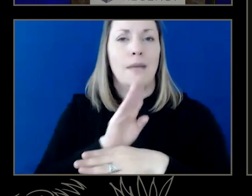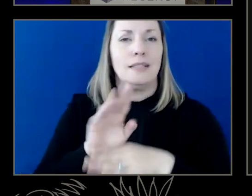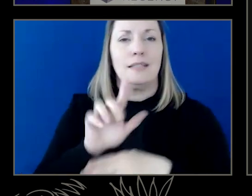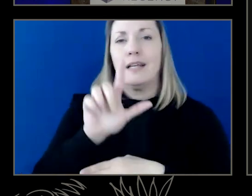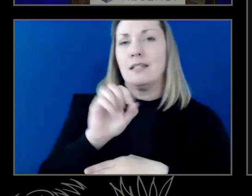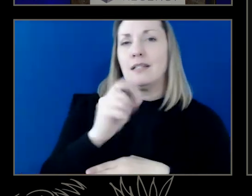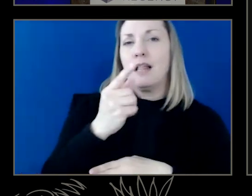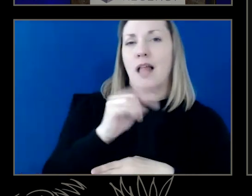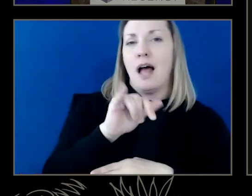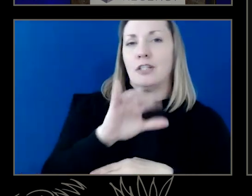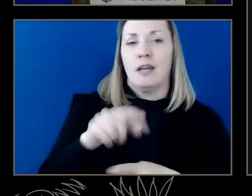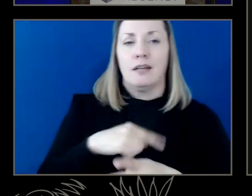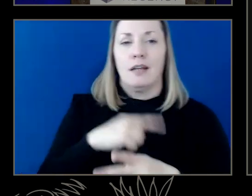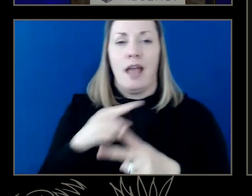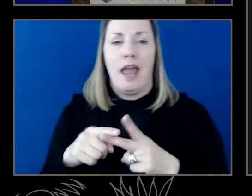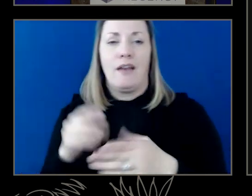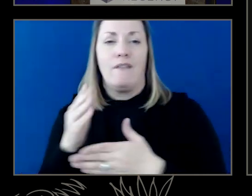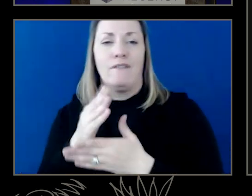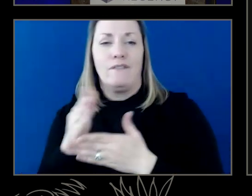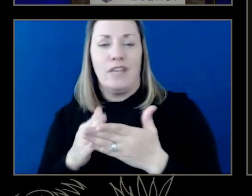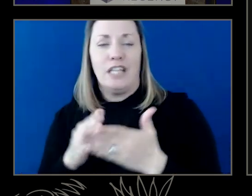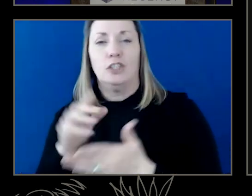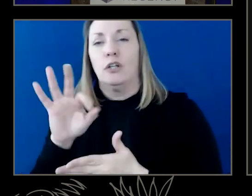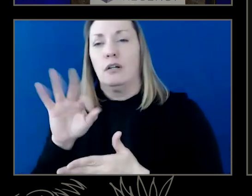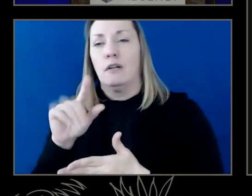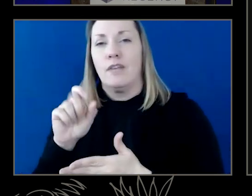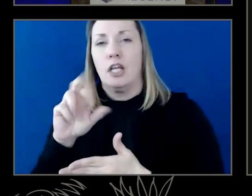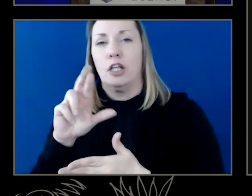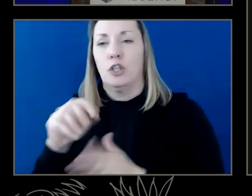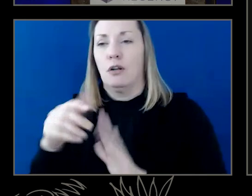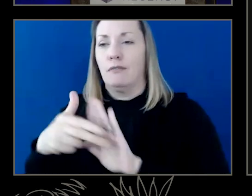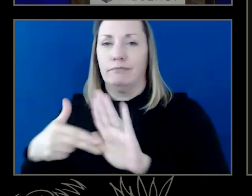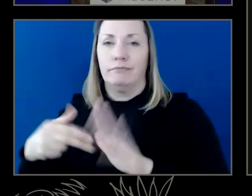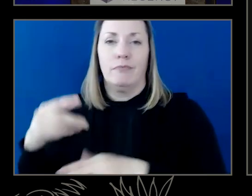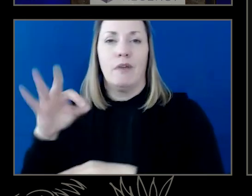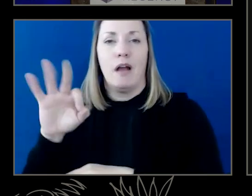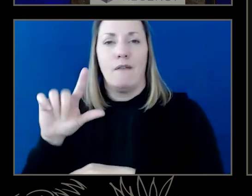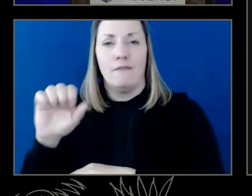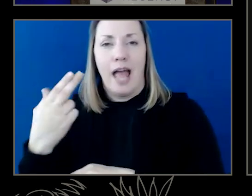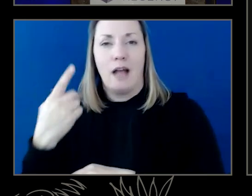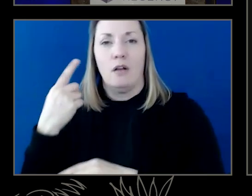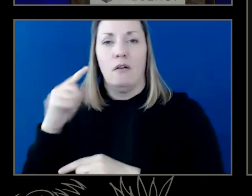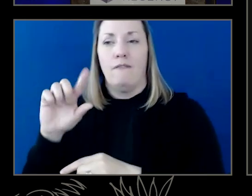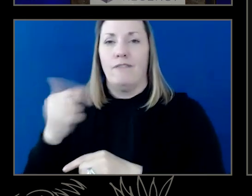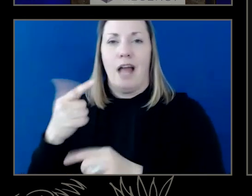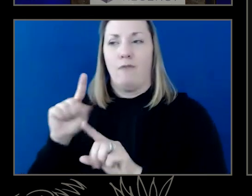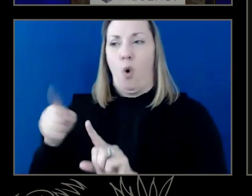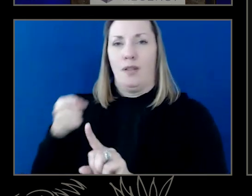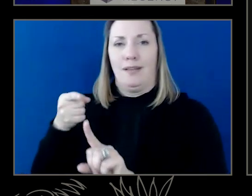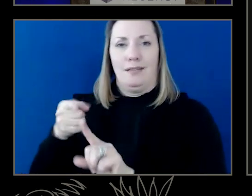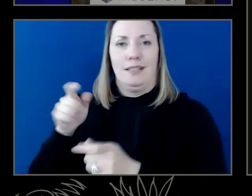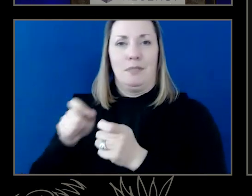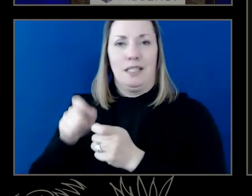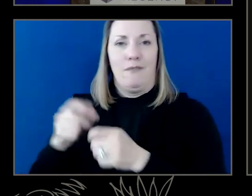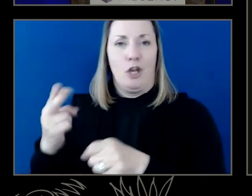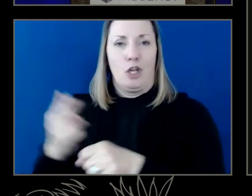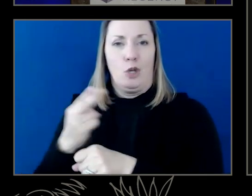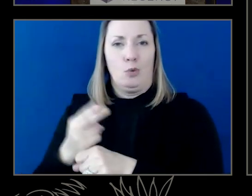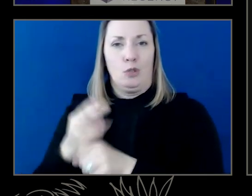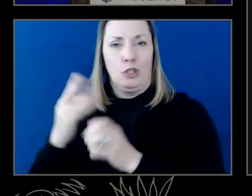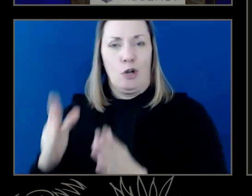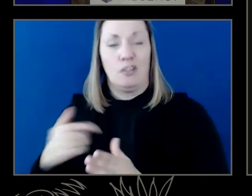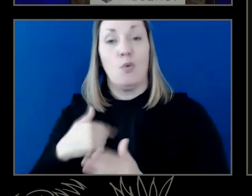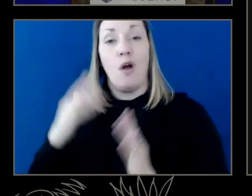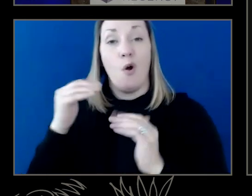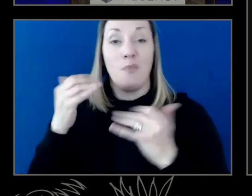flags so that certain features are only available to specific users? So by now, I hope you realize that